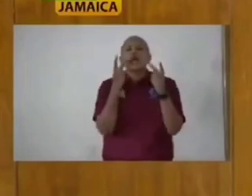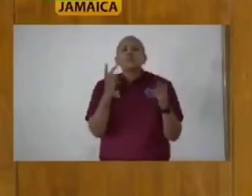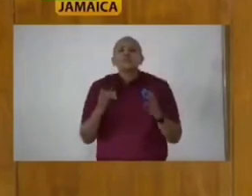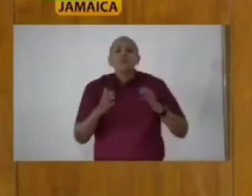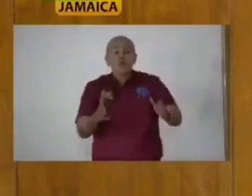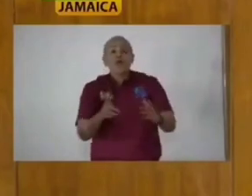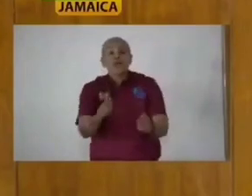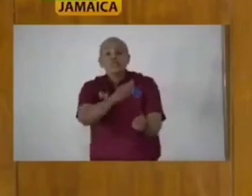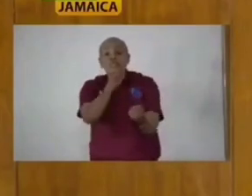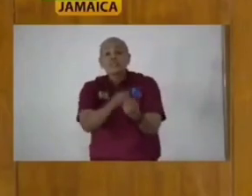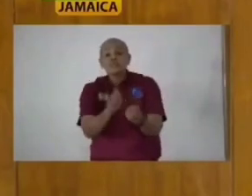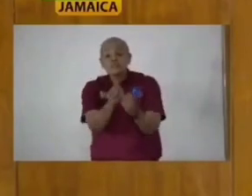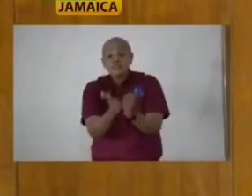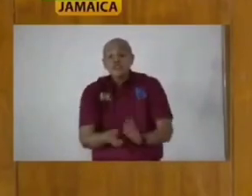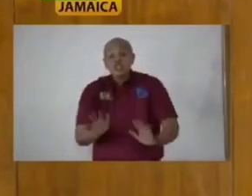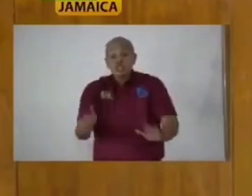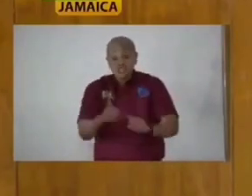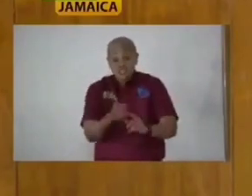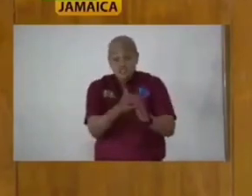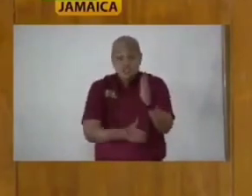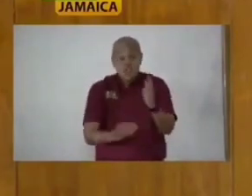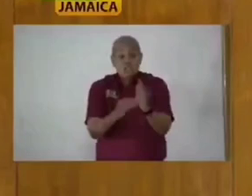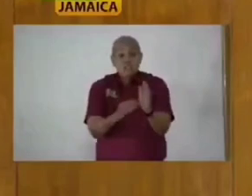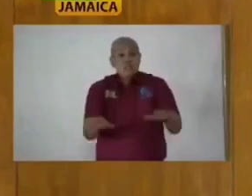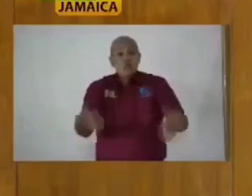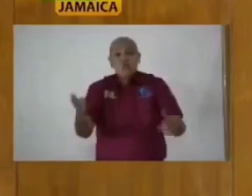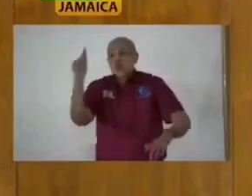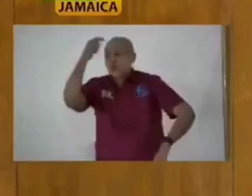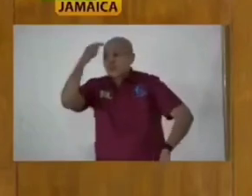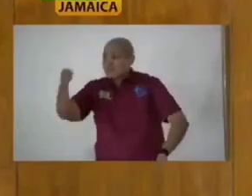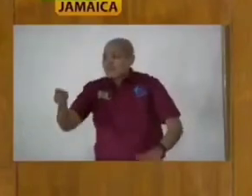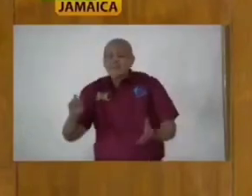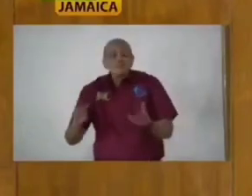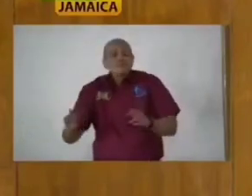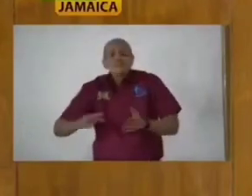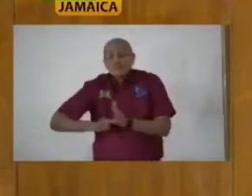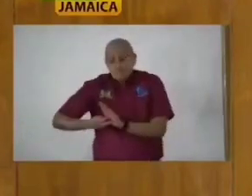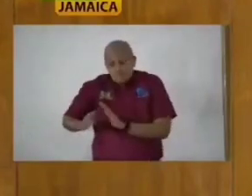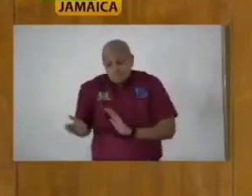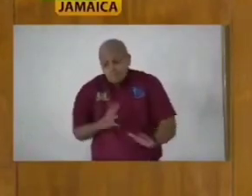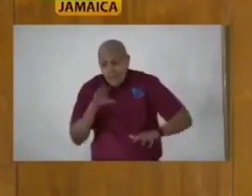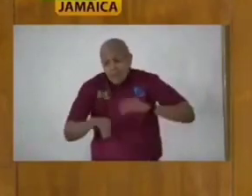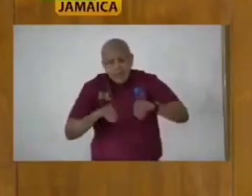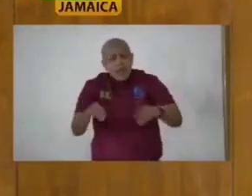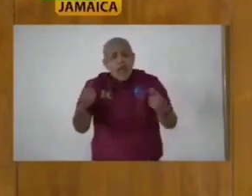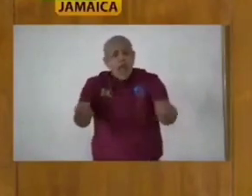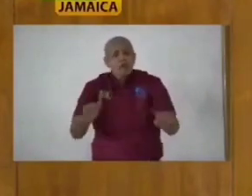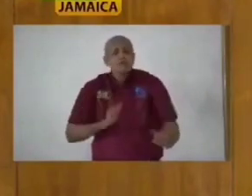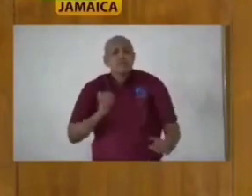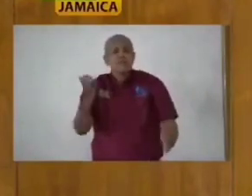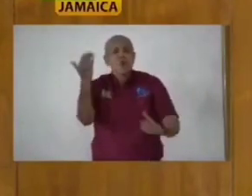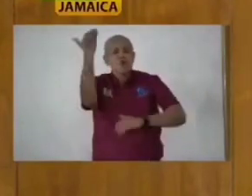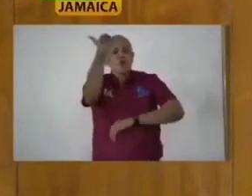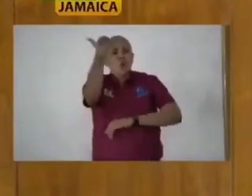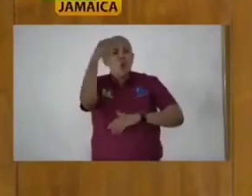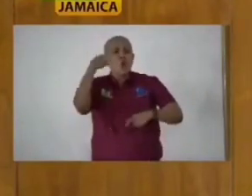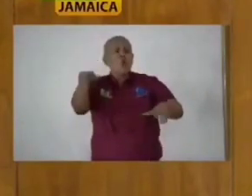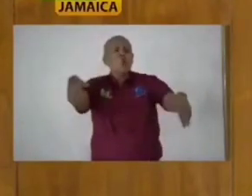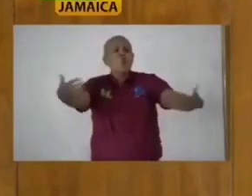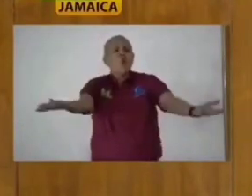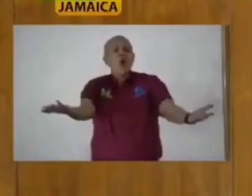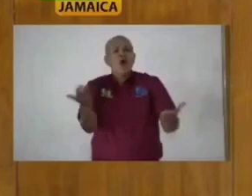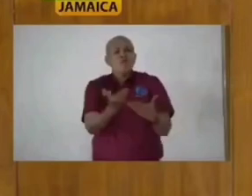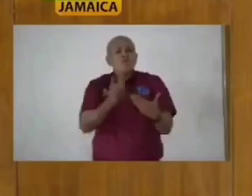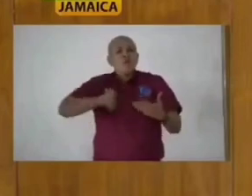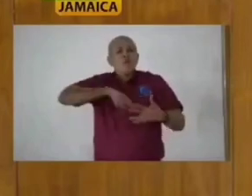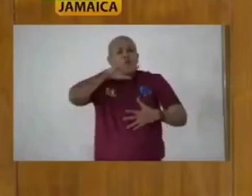the specific changes to the Charter which the government is intent to pursue. I would like to know what those are